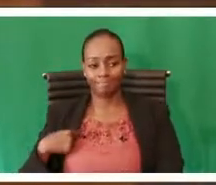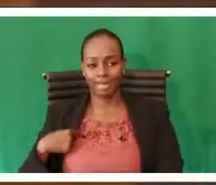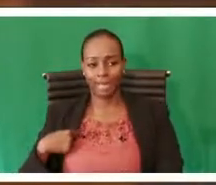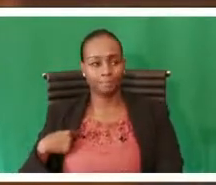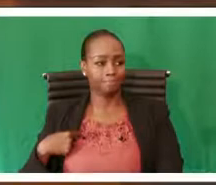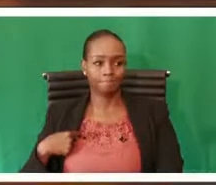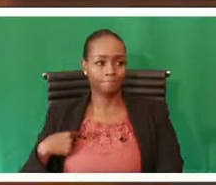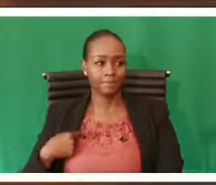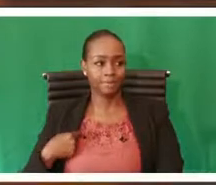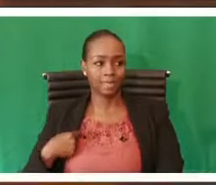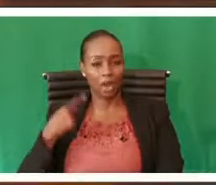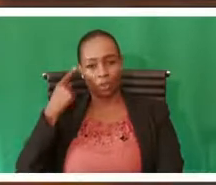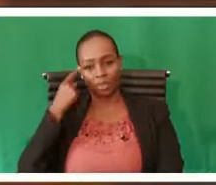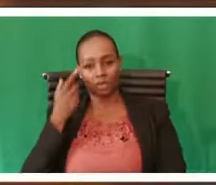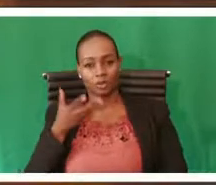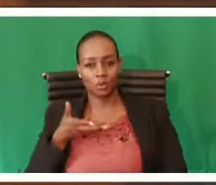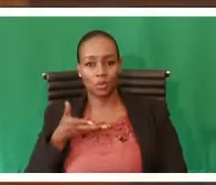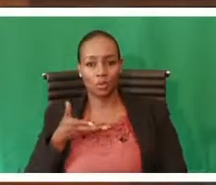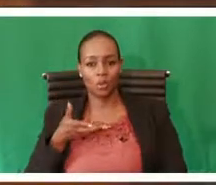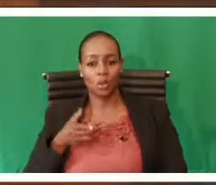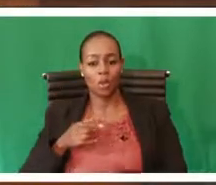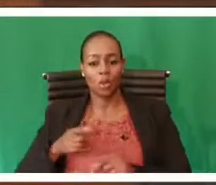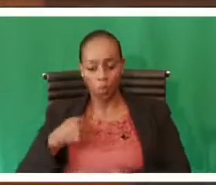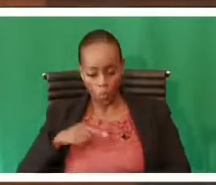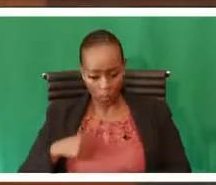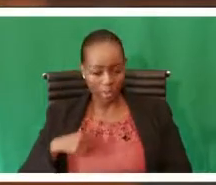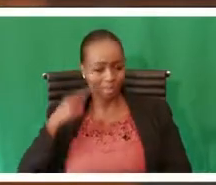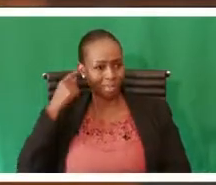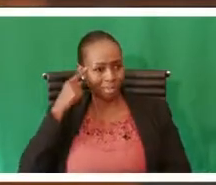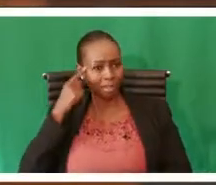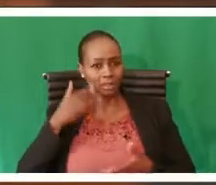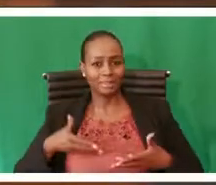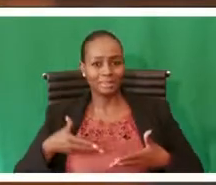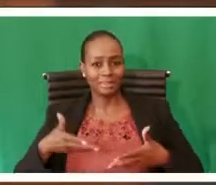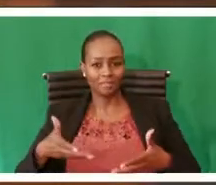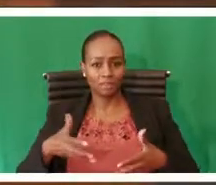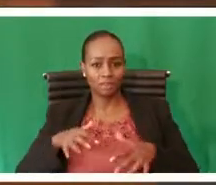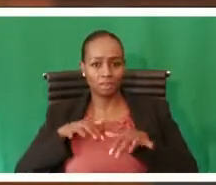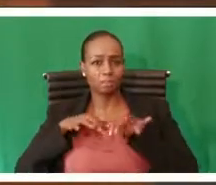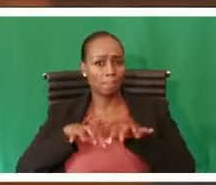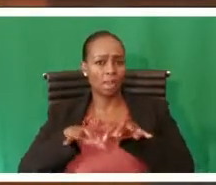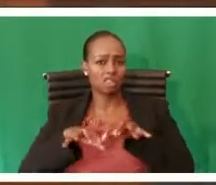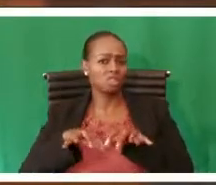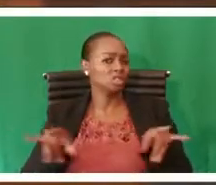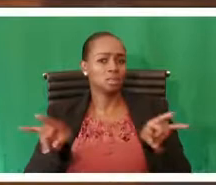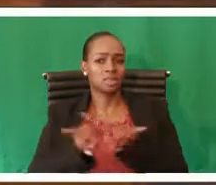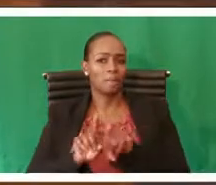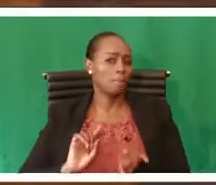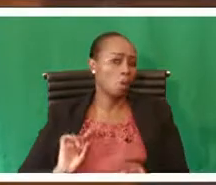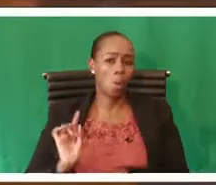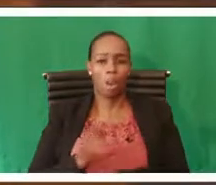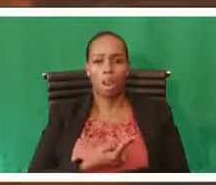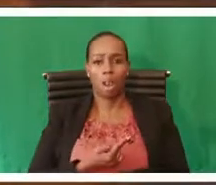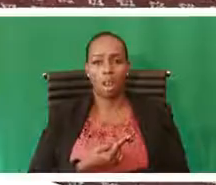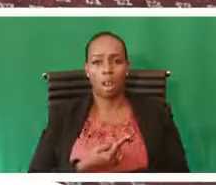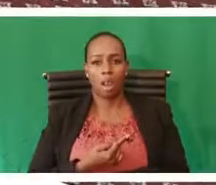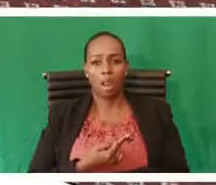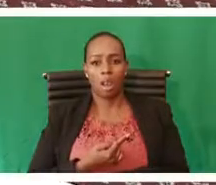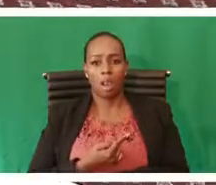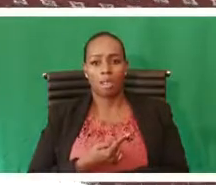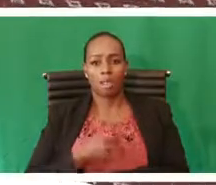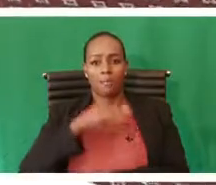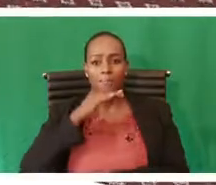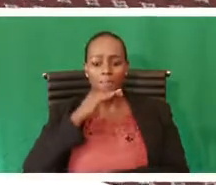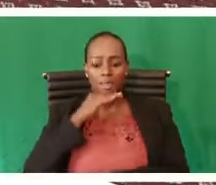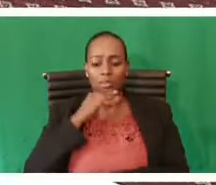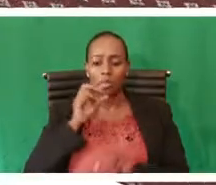phenomenon. We address every service delivery protest as a protest, looking at what are the issues